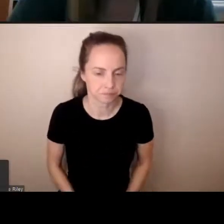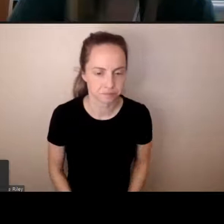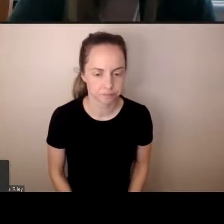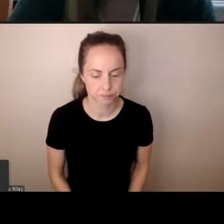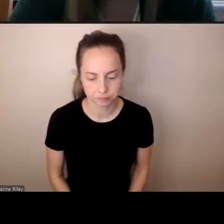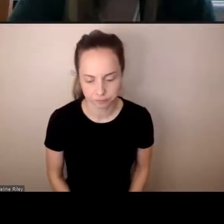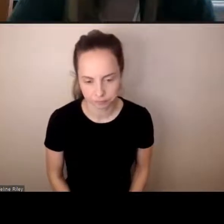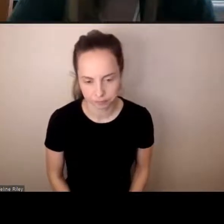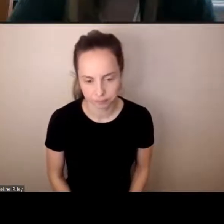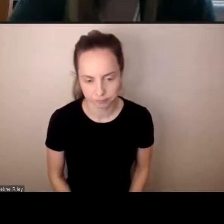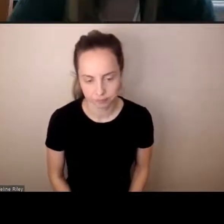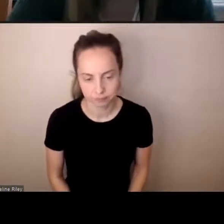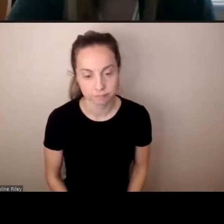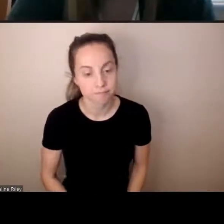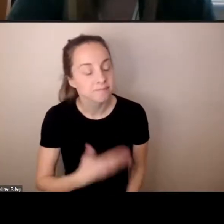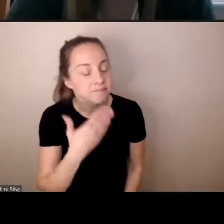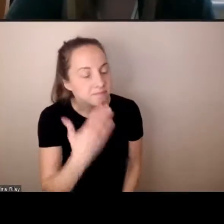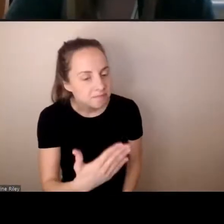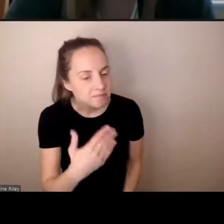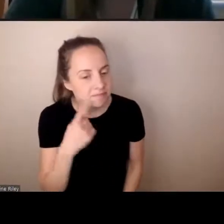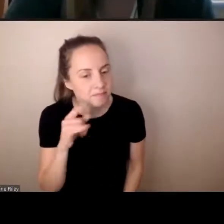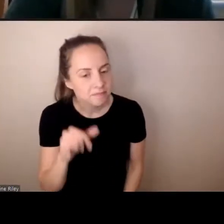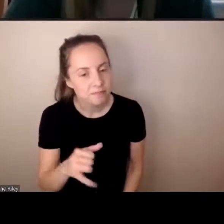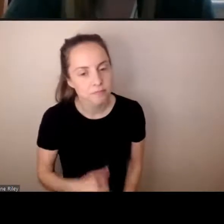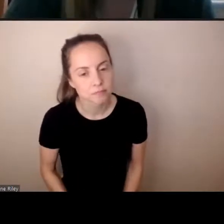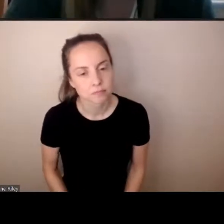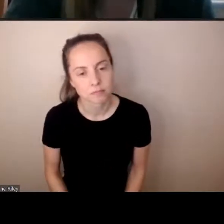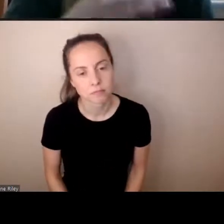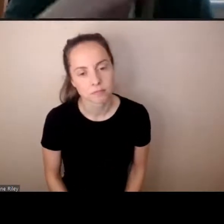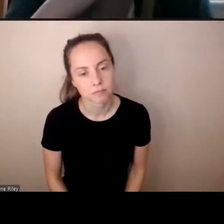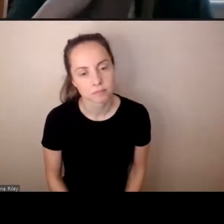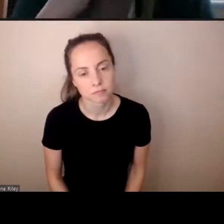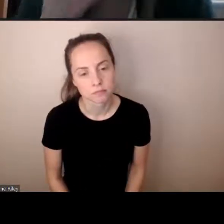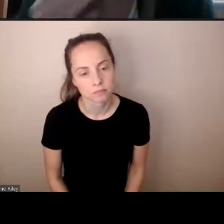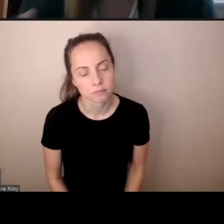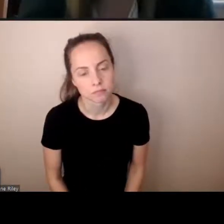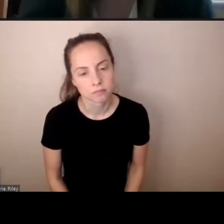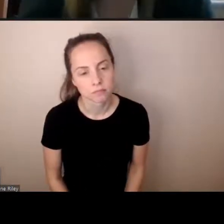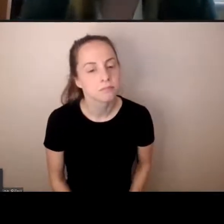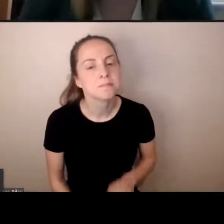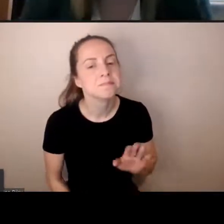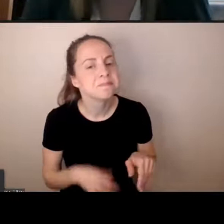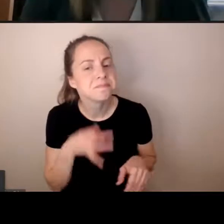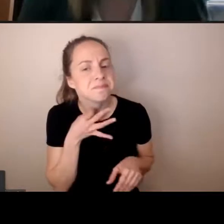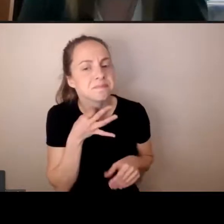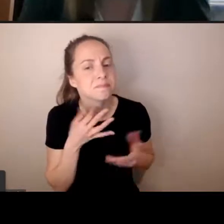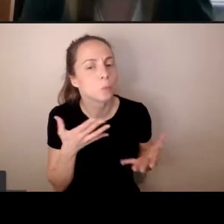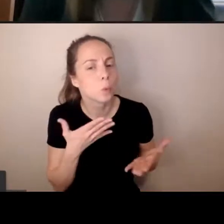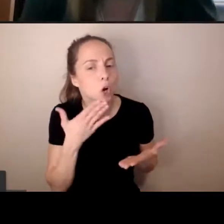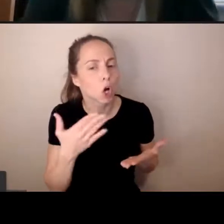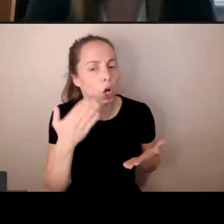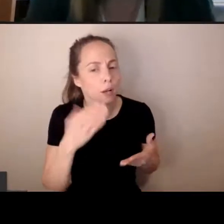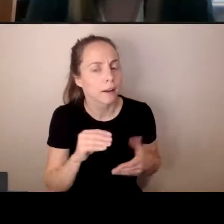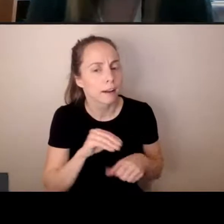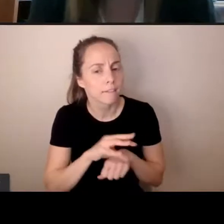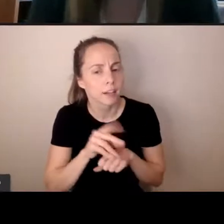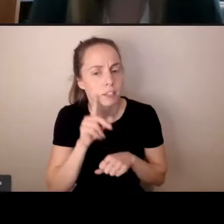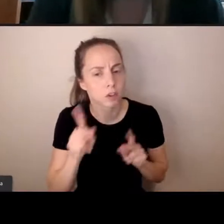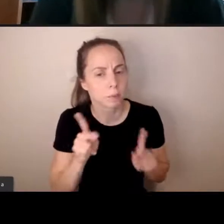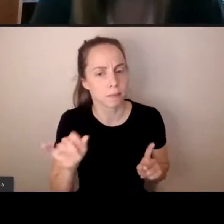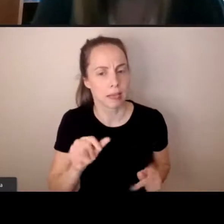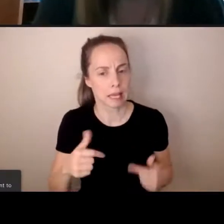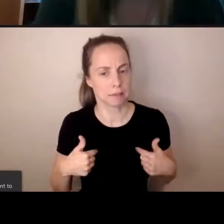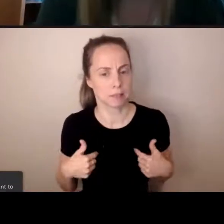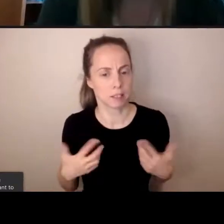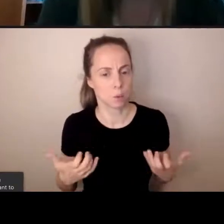Well, thank you for those. Well, what would you say, what would be a good advice to give people like me that want to